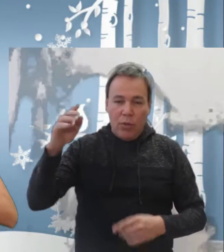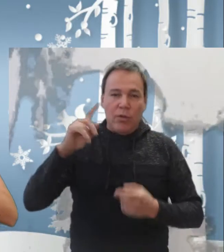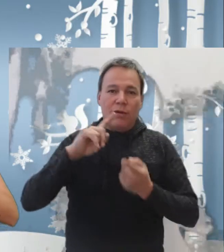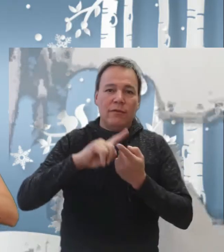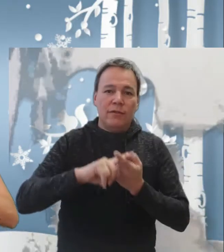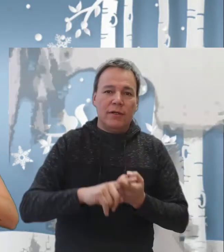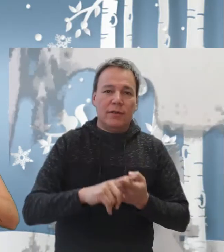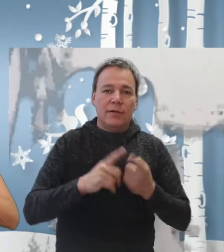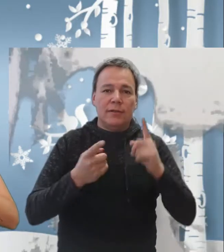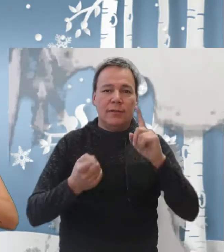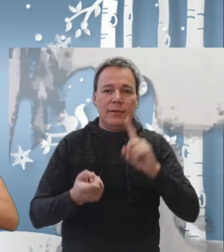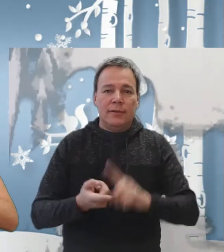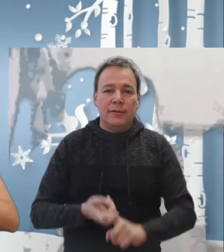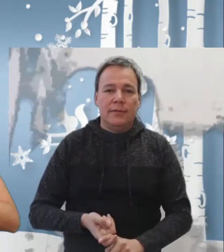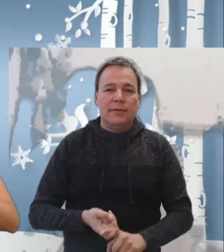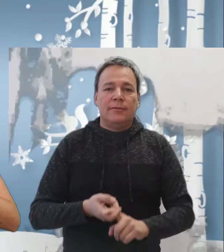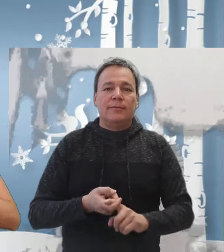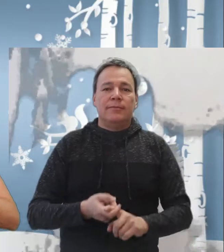friend, hello